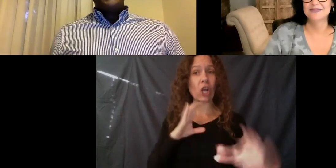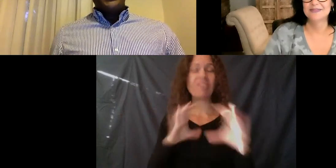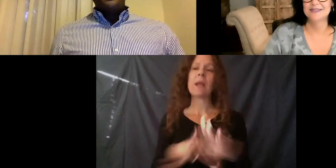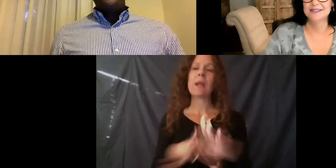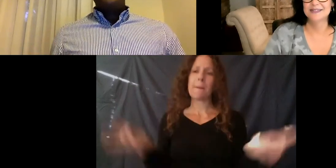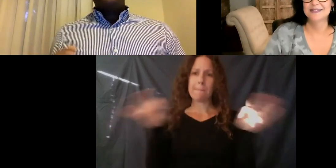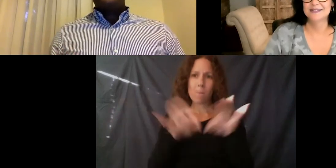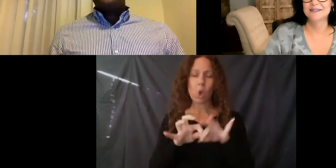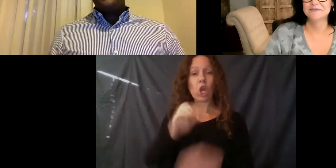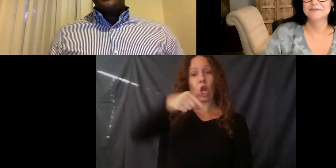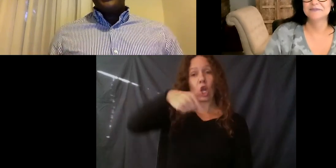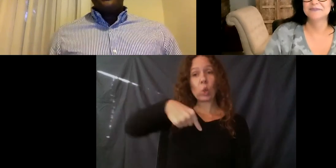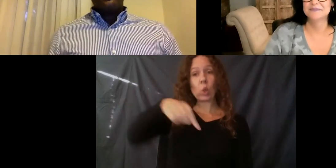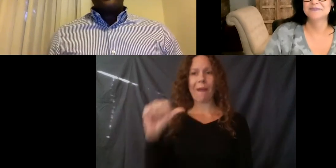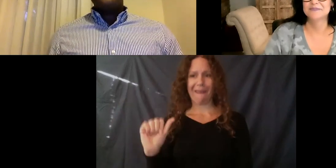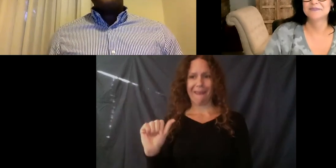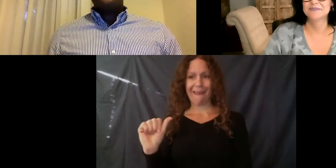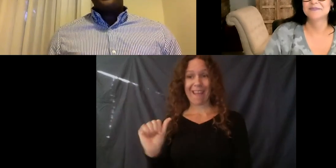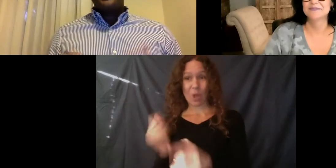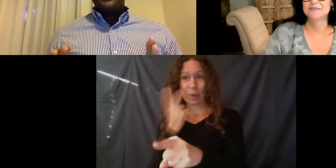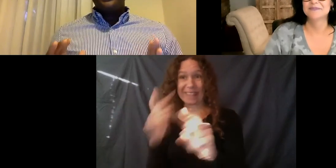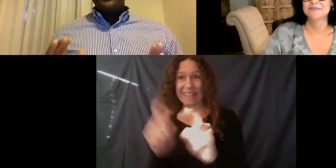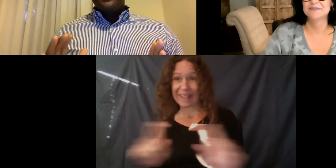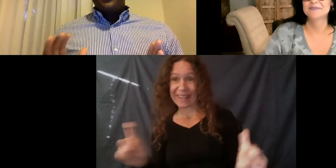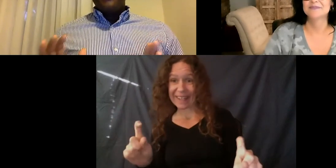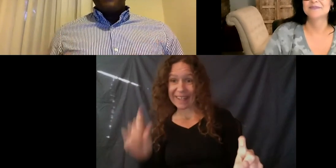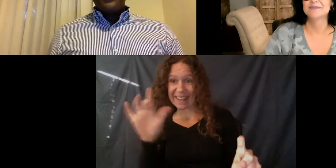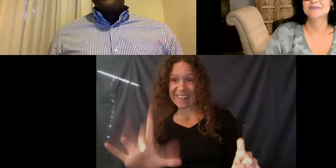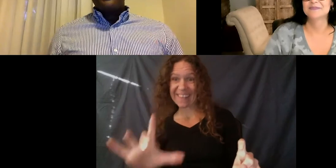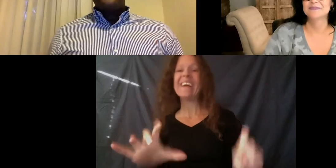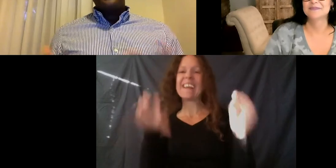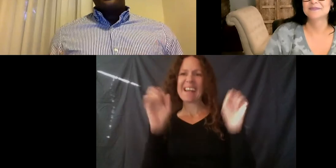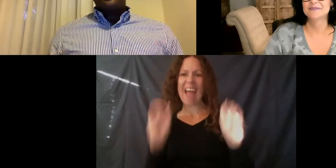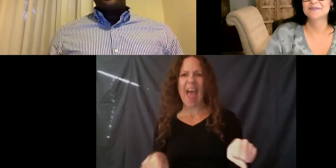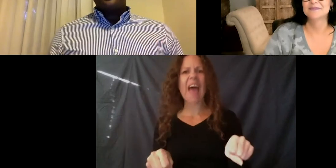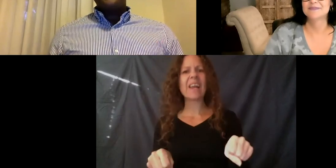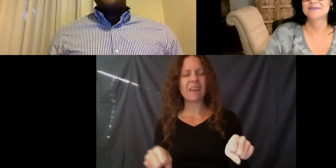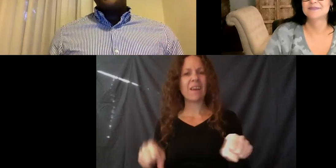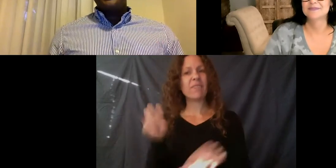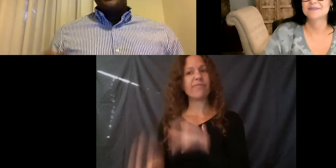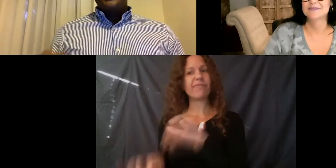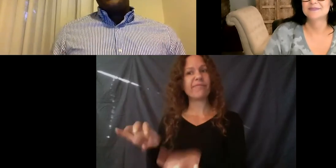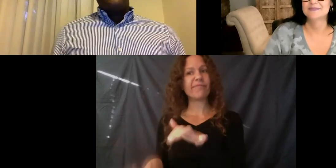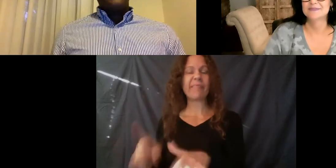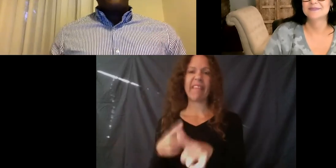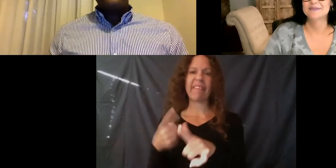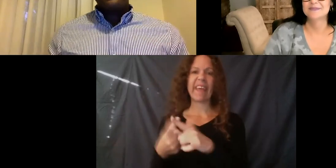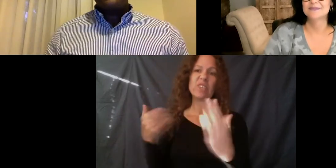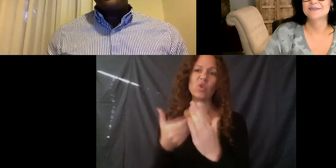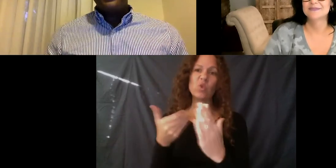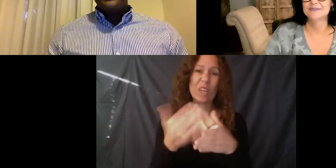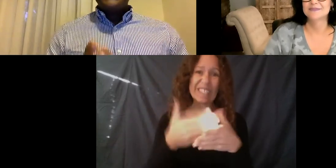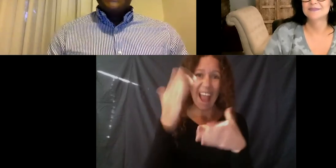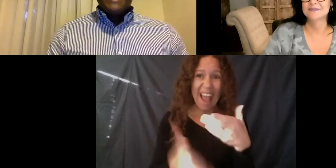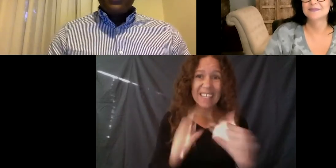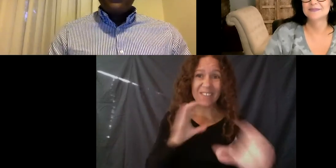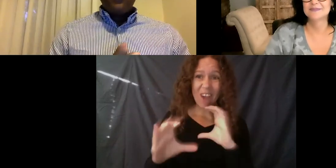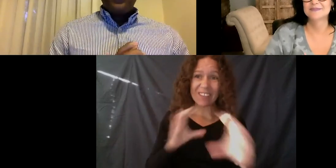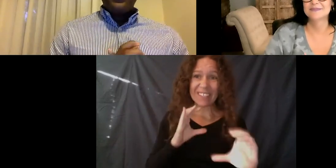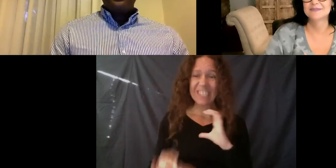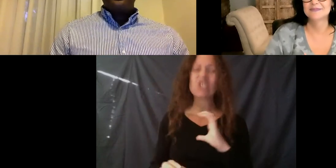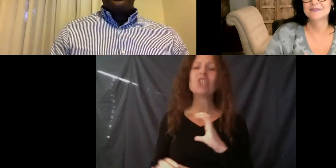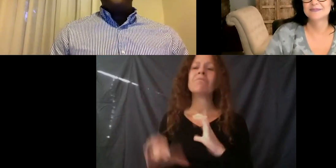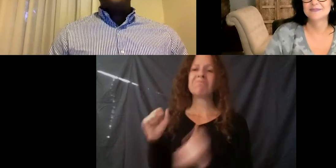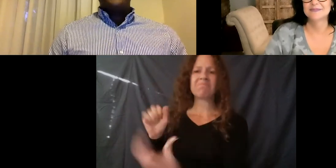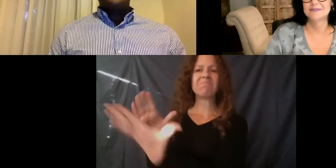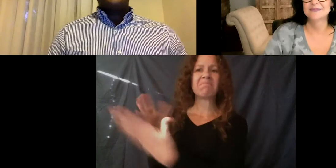for Q&A. You can put Q&A or questions in a Q&A box, and we'll get to it towards the end of the conversation. Next, I